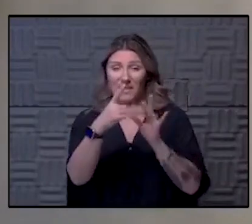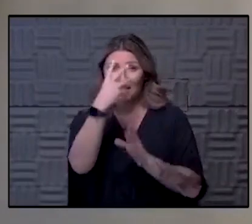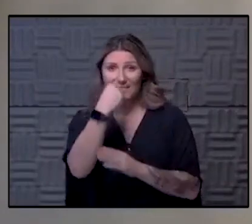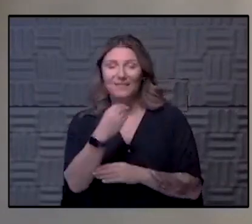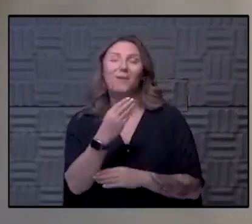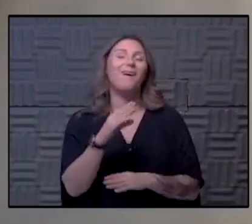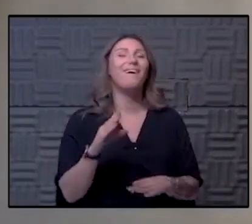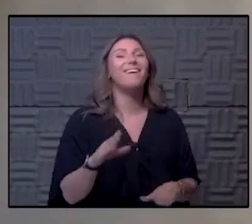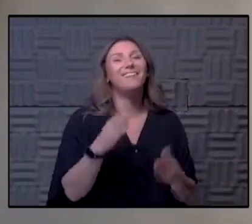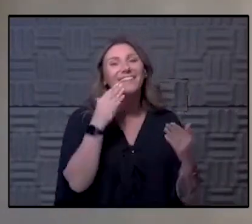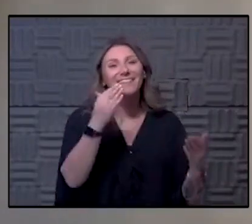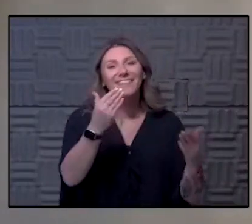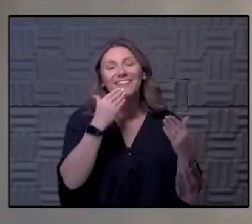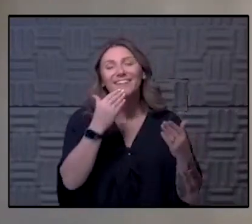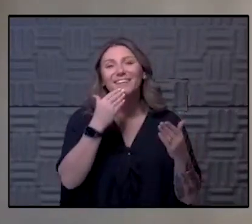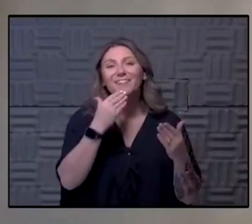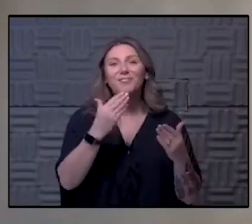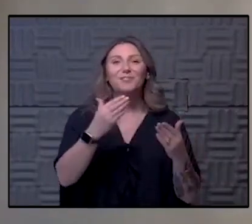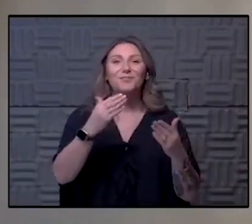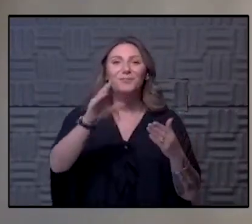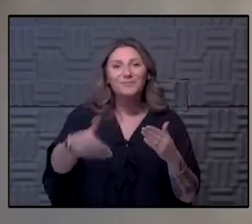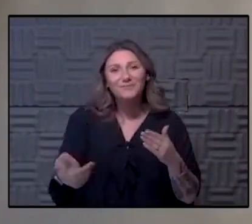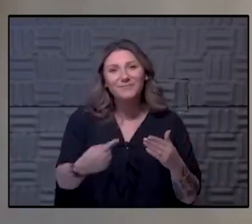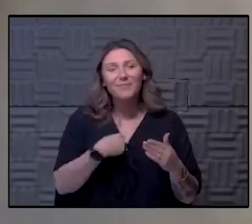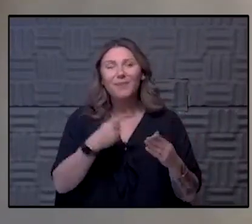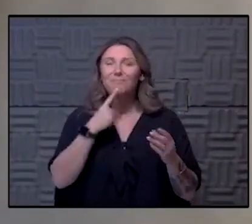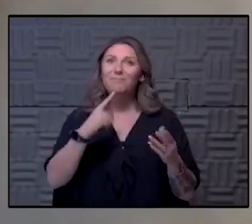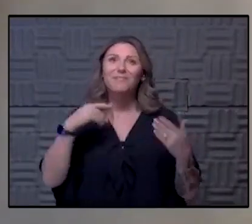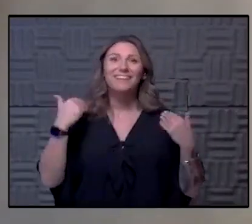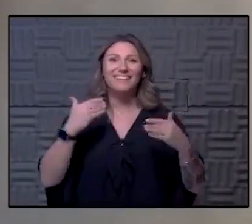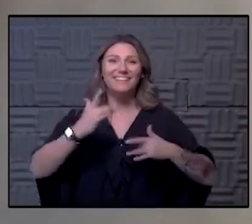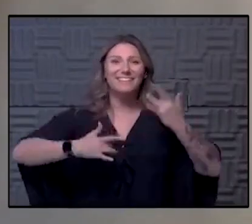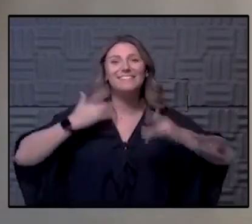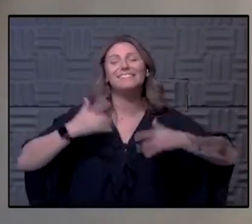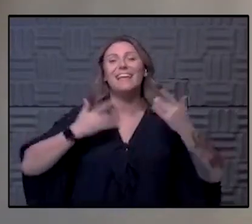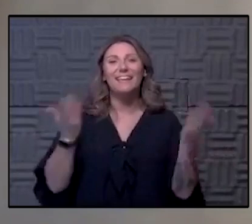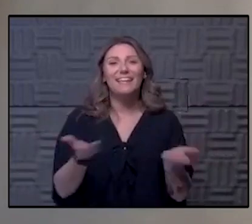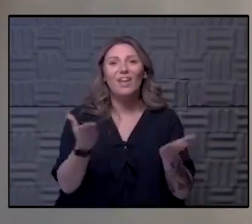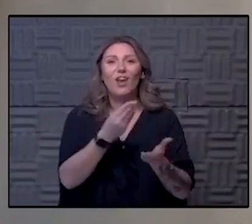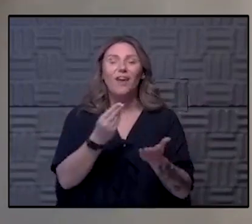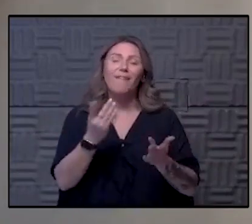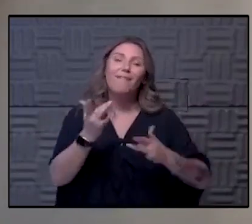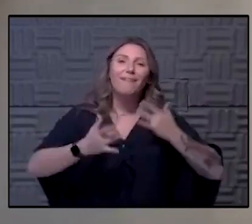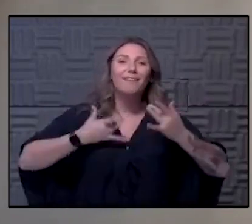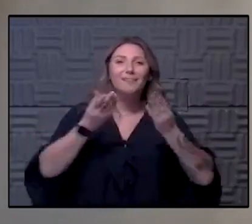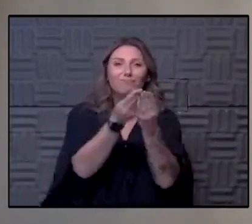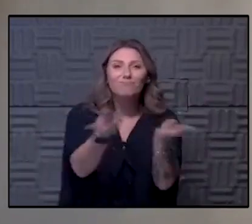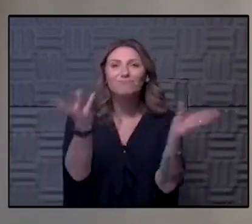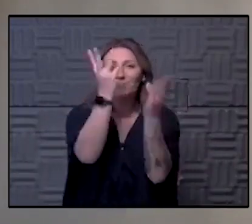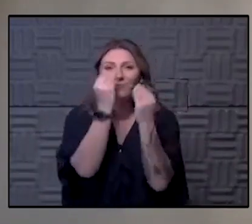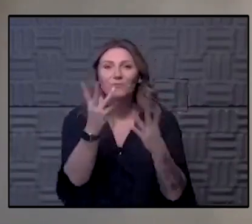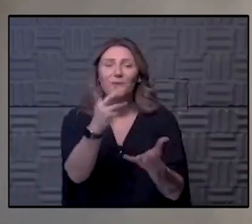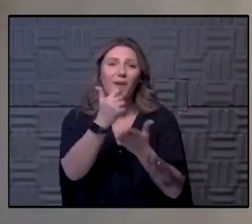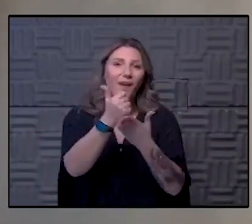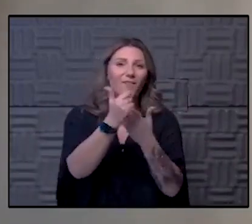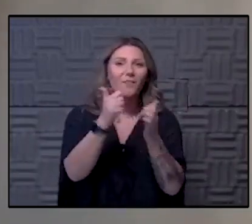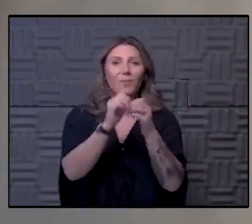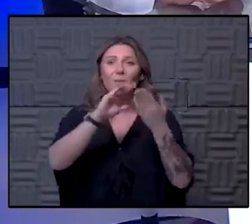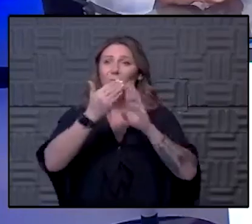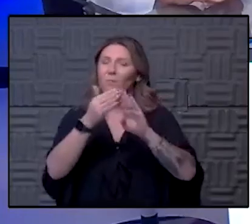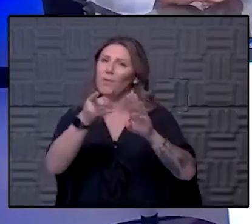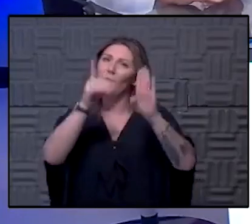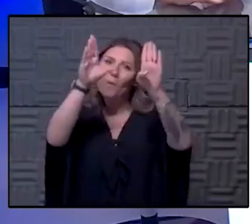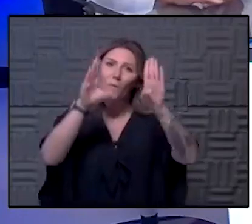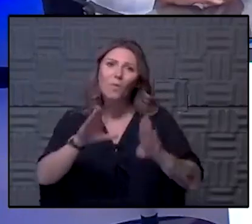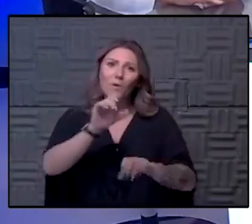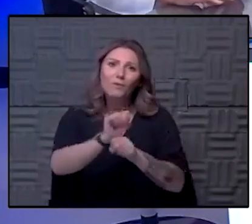thank you, Dr. Stites, for having me. I'm thrilled to be here and thrilled to share information that can hopefully be helpful with the community. Yeah, you did a great job.